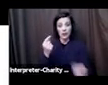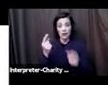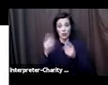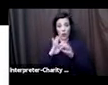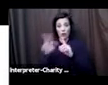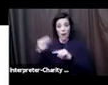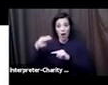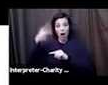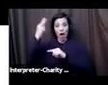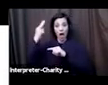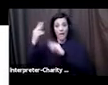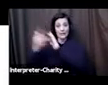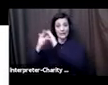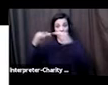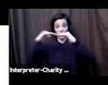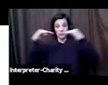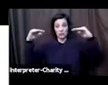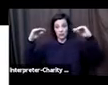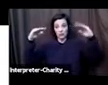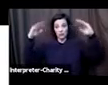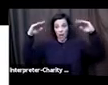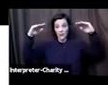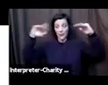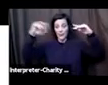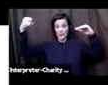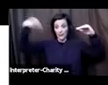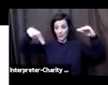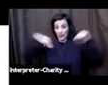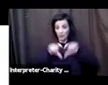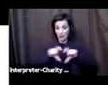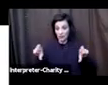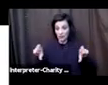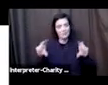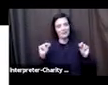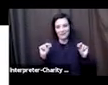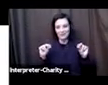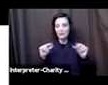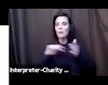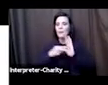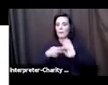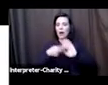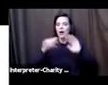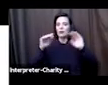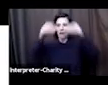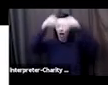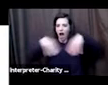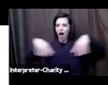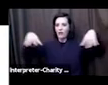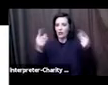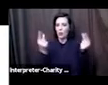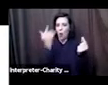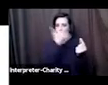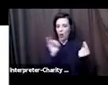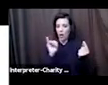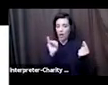ones are on the top doesn't mean that they're better than the guys on the bottom. But the high-tech devices are the most